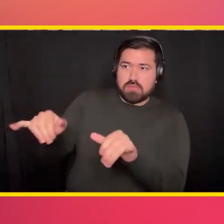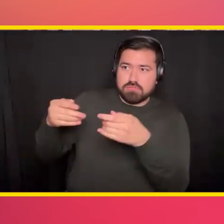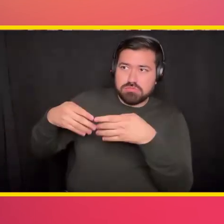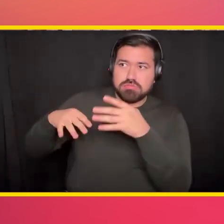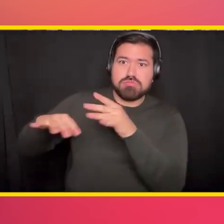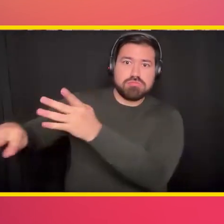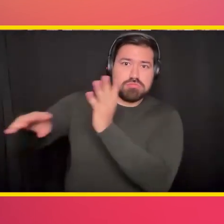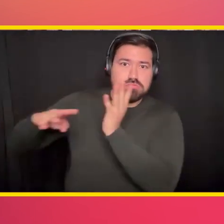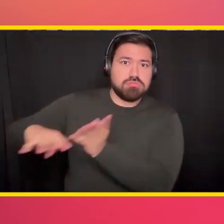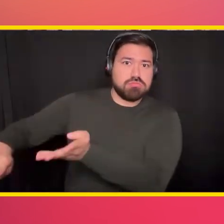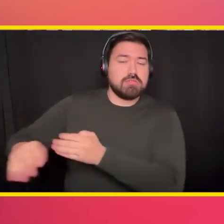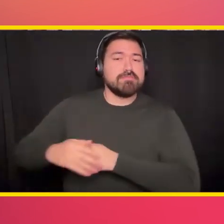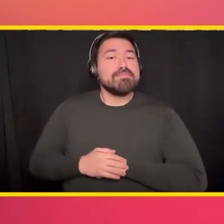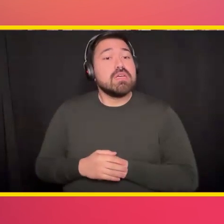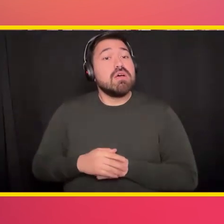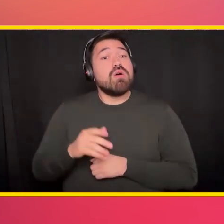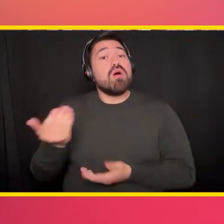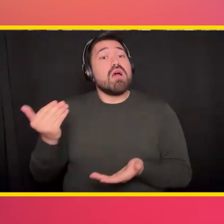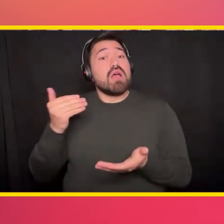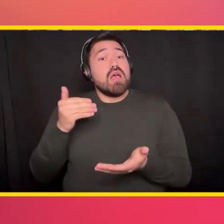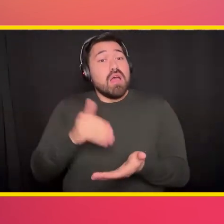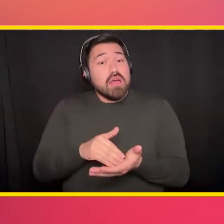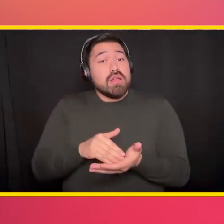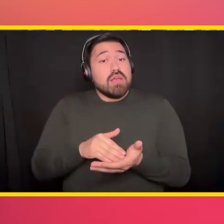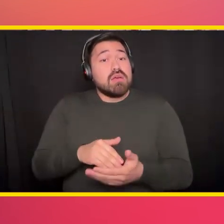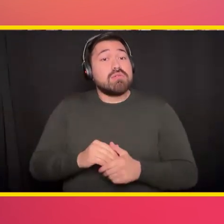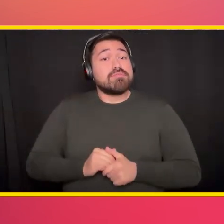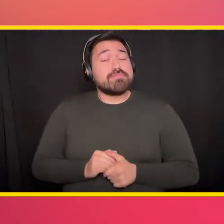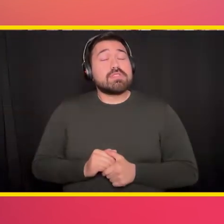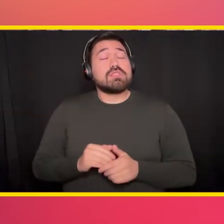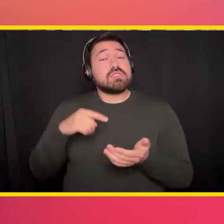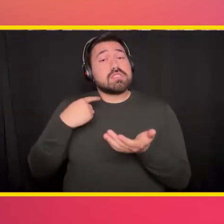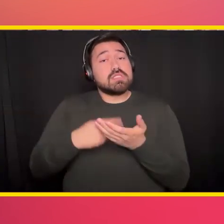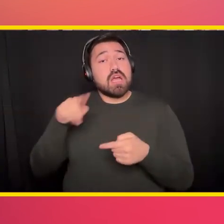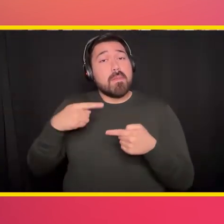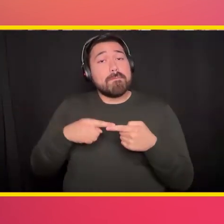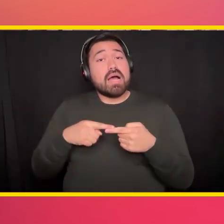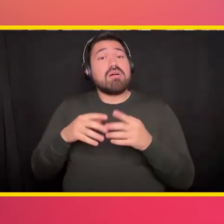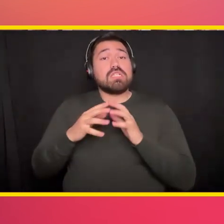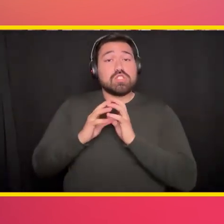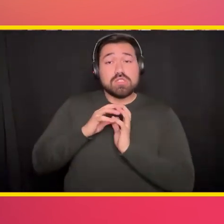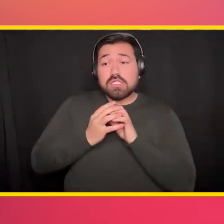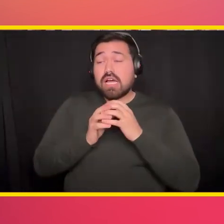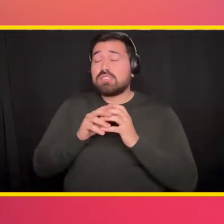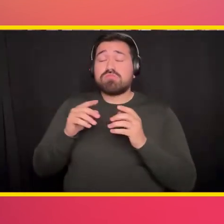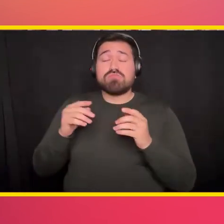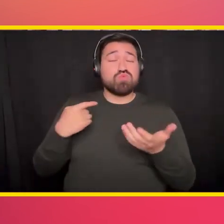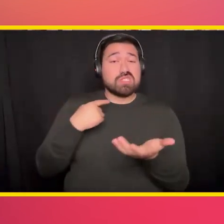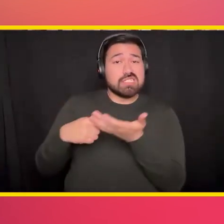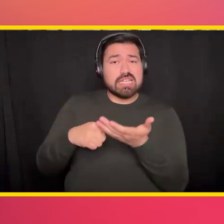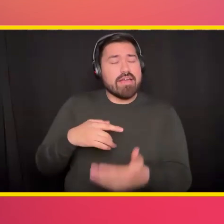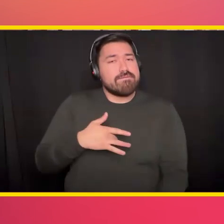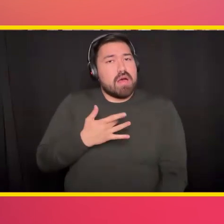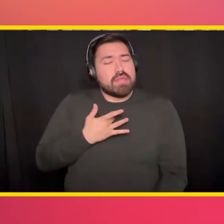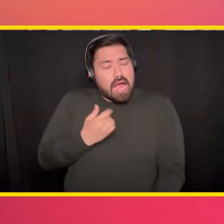again. And so for me, talking about intersections that we can go in and out of, like I felt that.